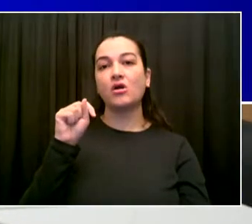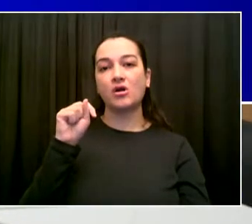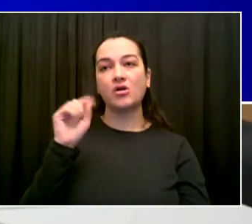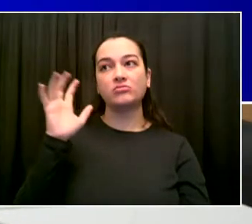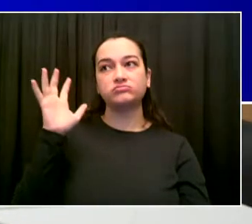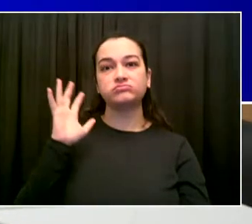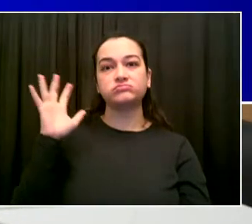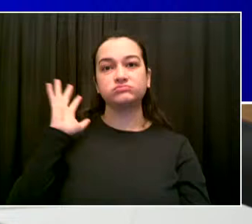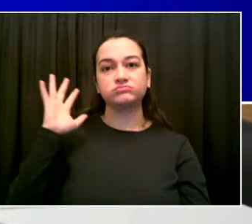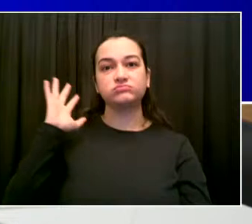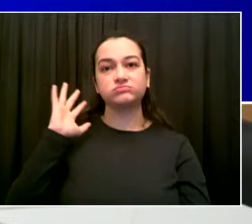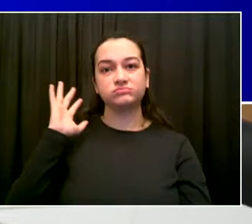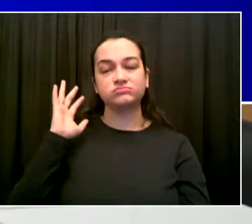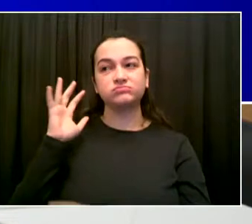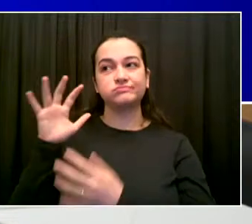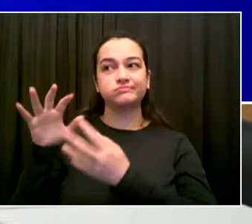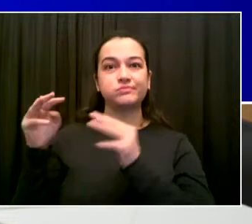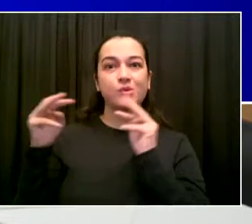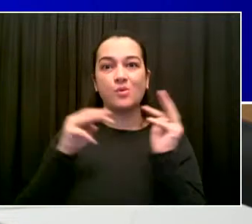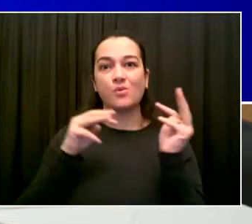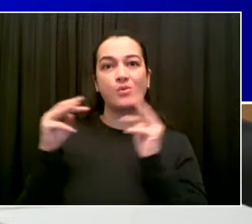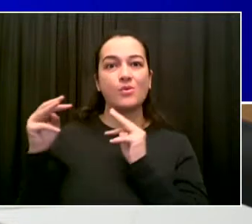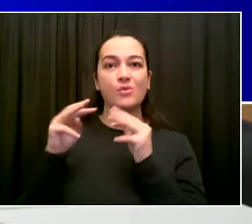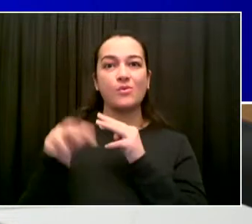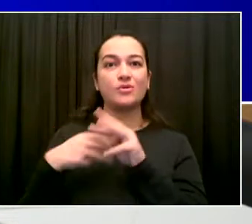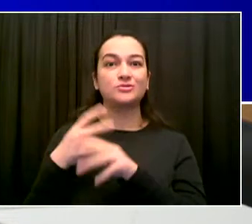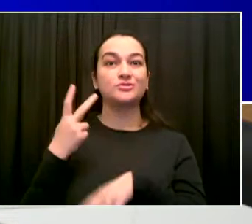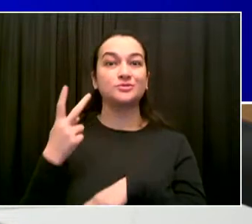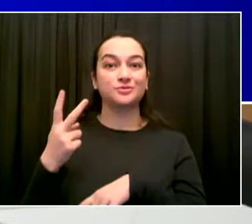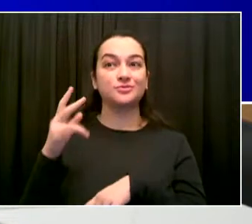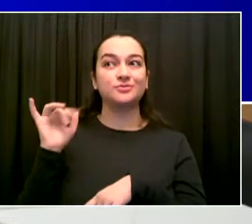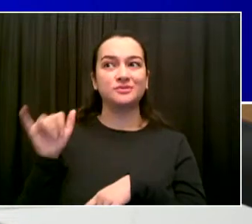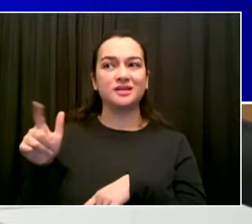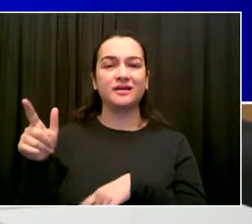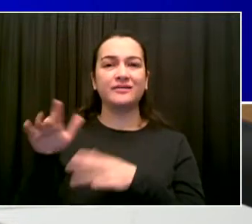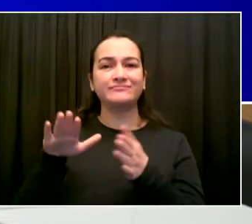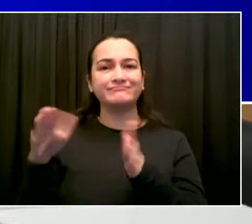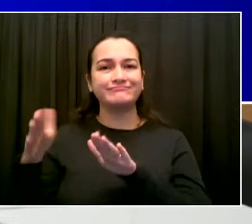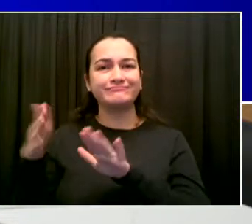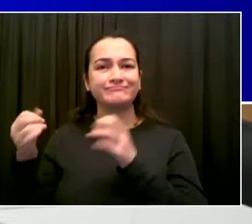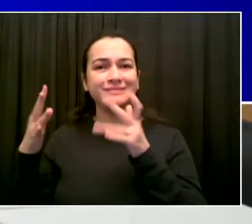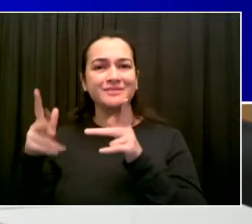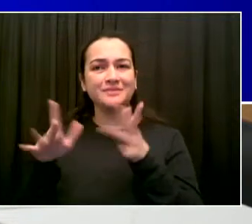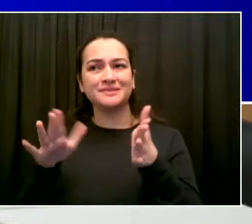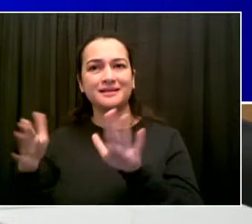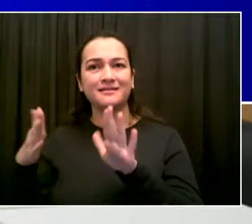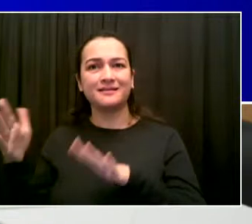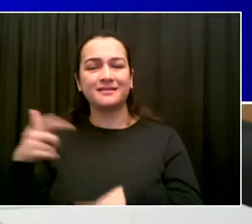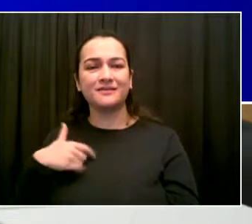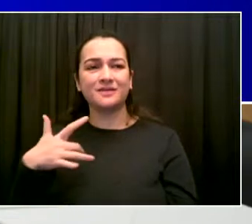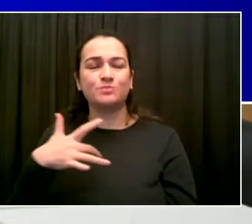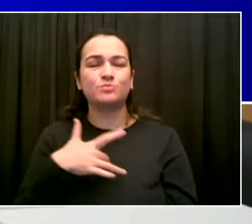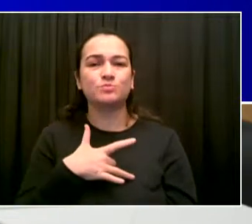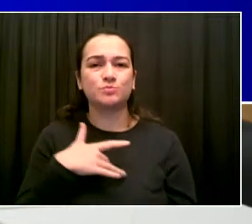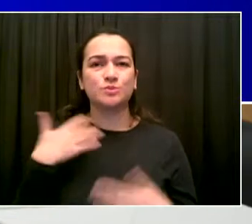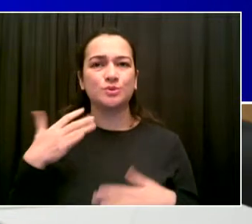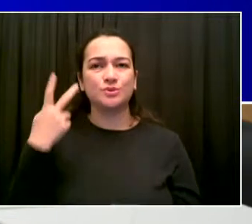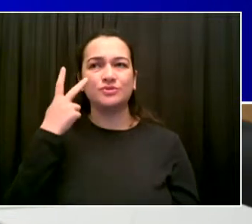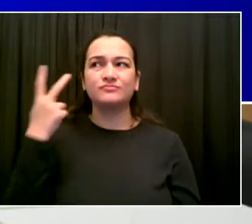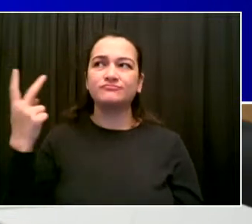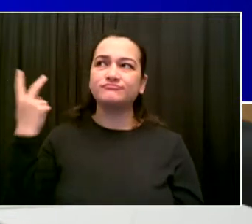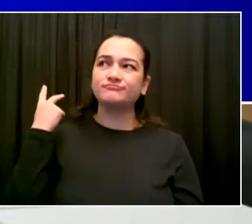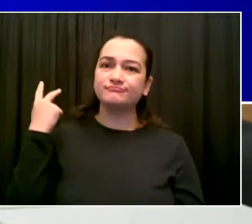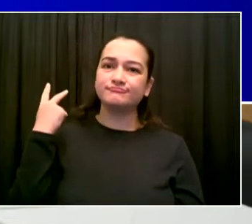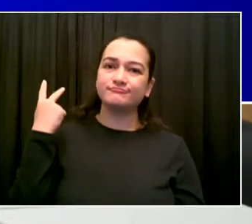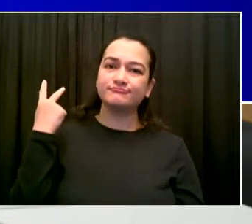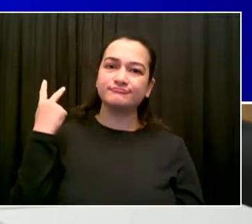very somber time, and a time for reflection, and a time for memory, and memory that teaches us something. If